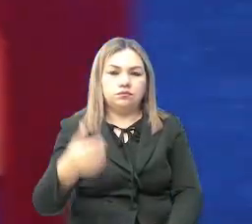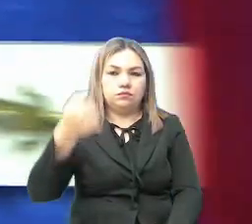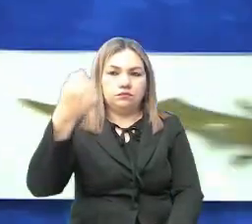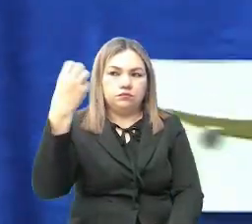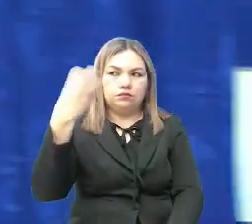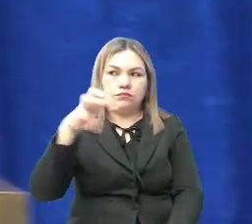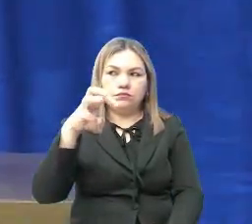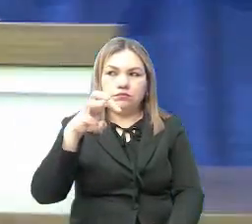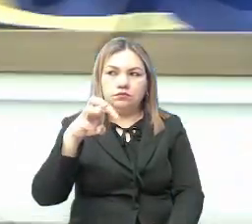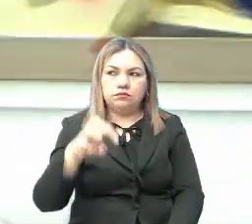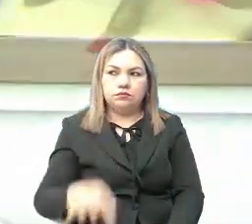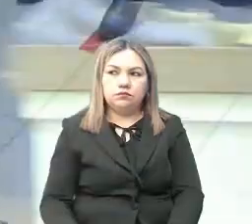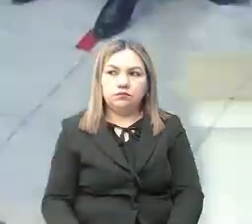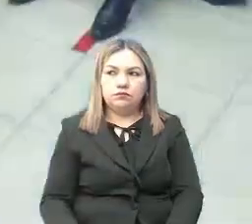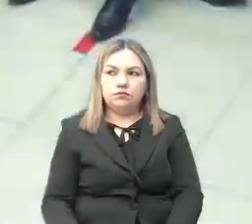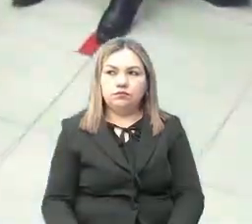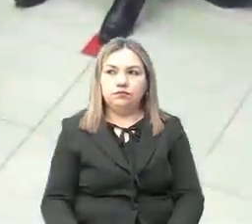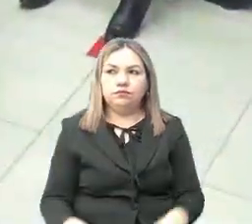How many of you say amen?